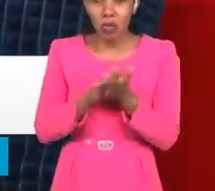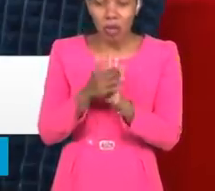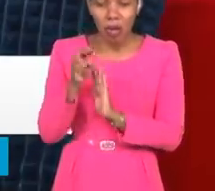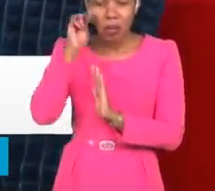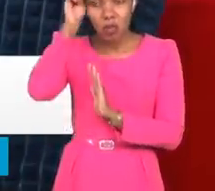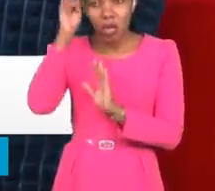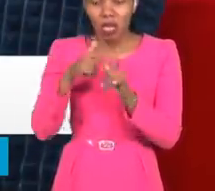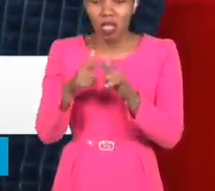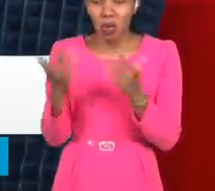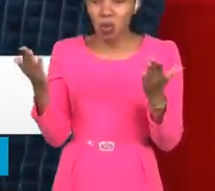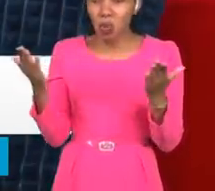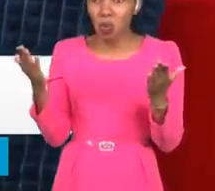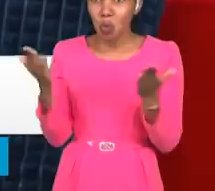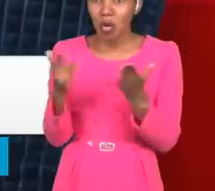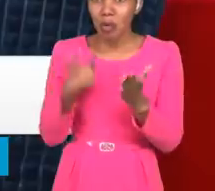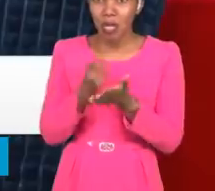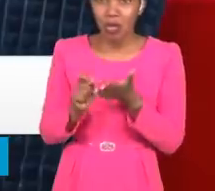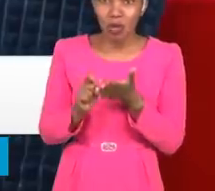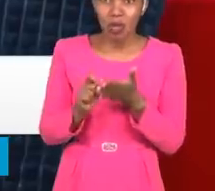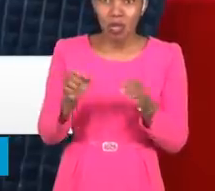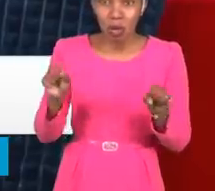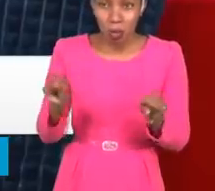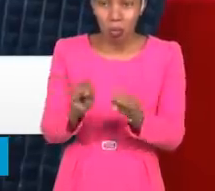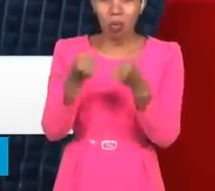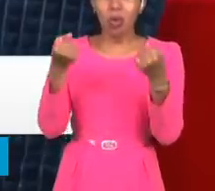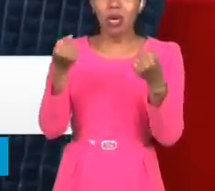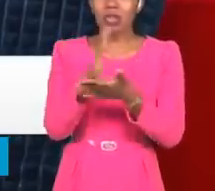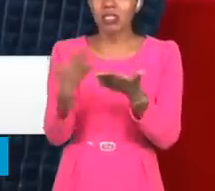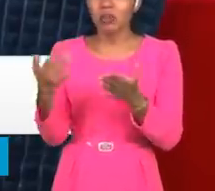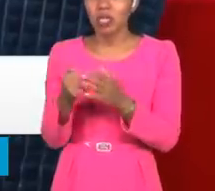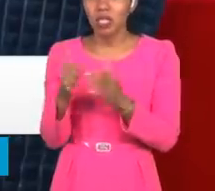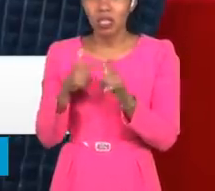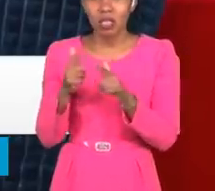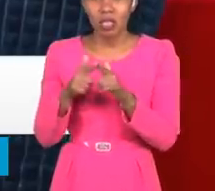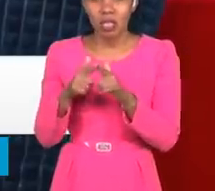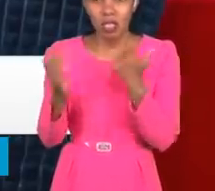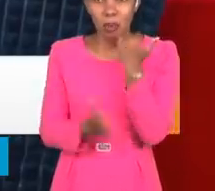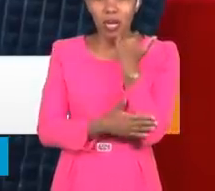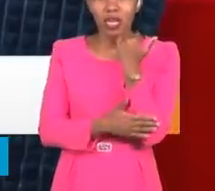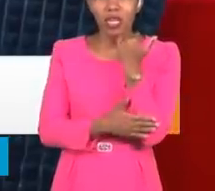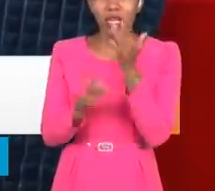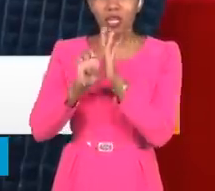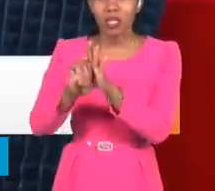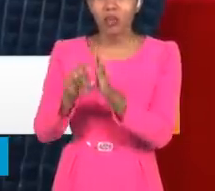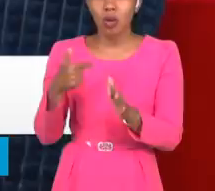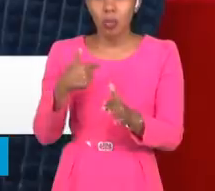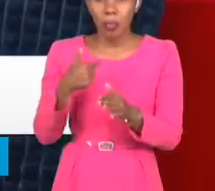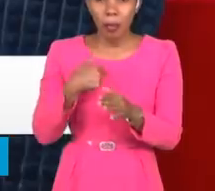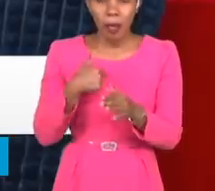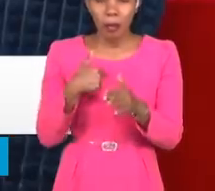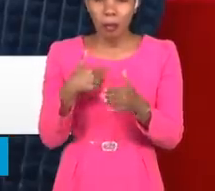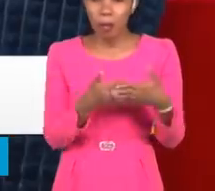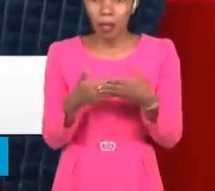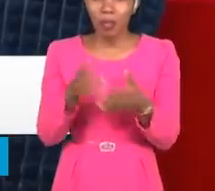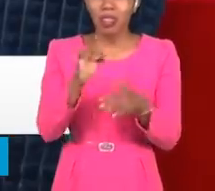and maybe somewhere I wrote, he broke the windscreen. I'm giving a bad example. Yeah. My baby is 3, broke the windscreen.